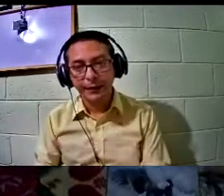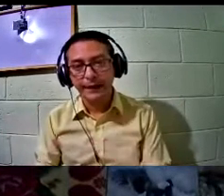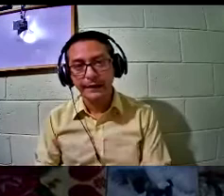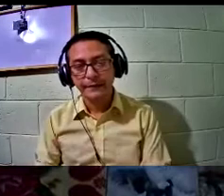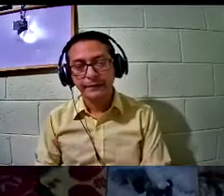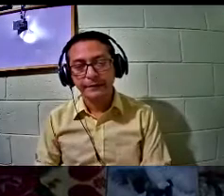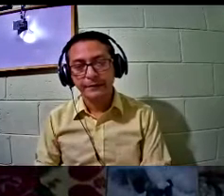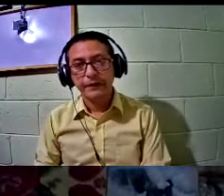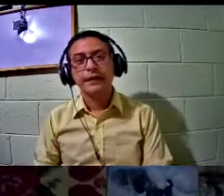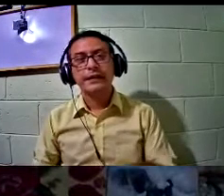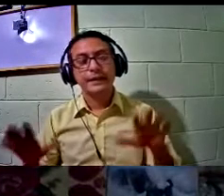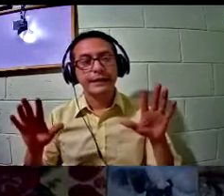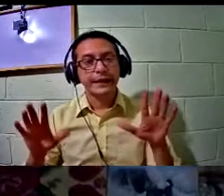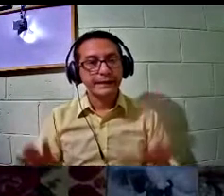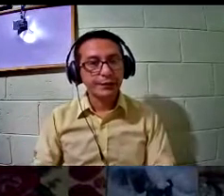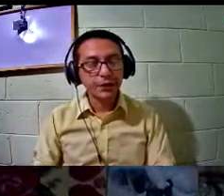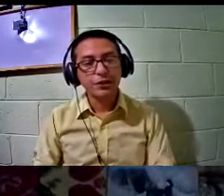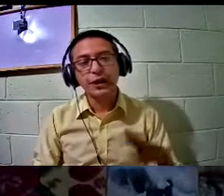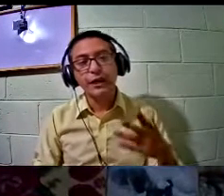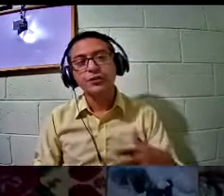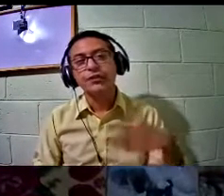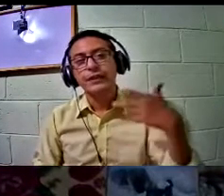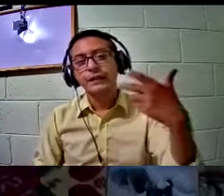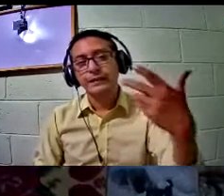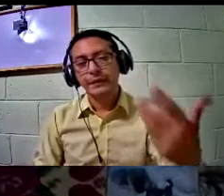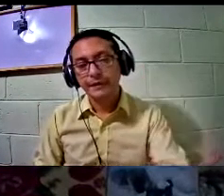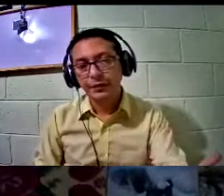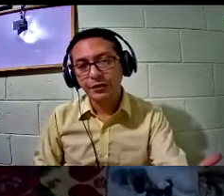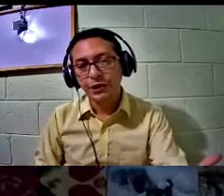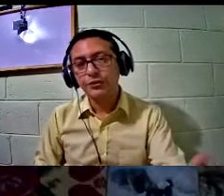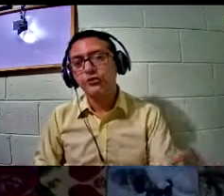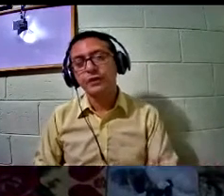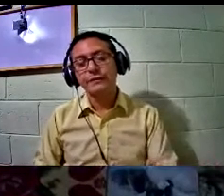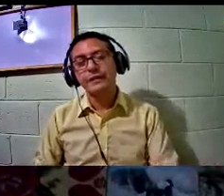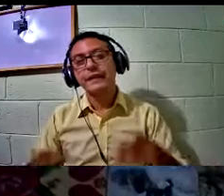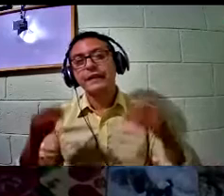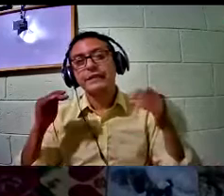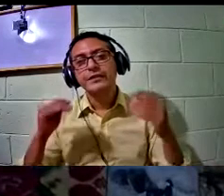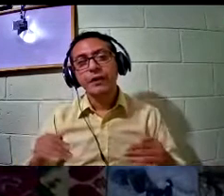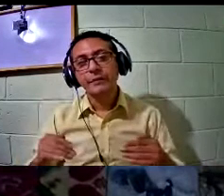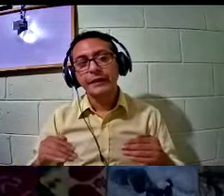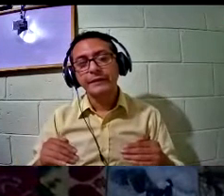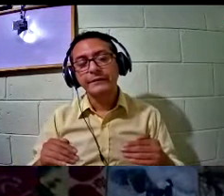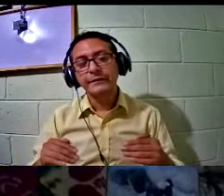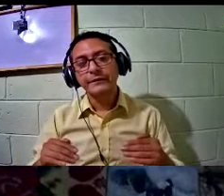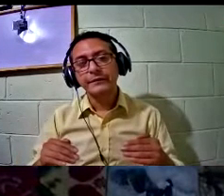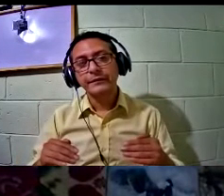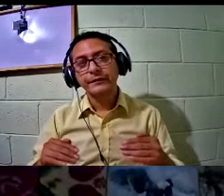sido planeada. In that situation, I use the present continuous to express